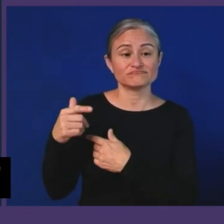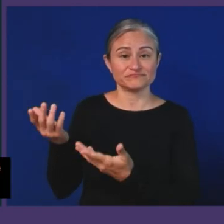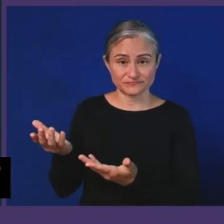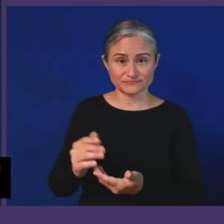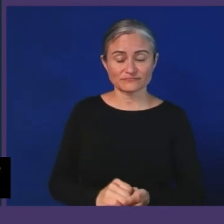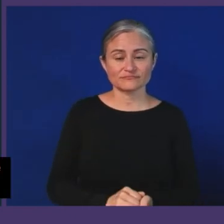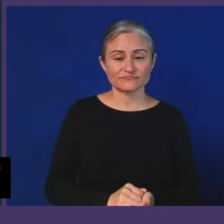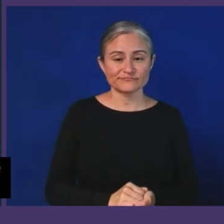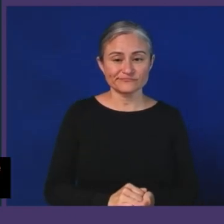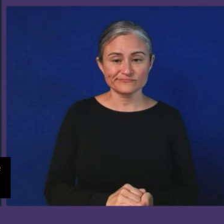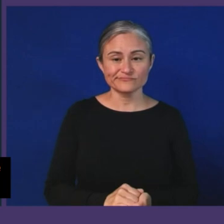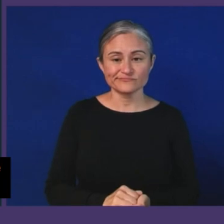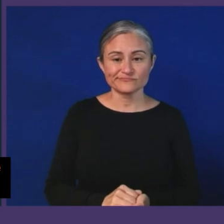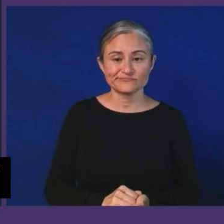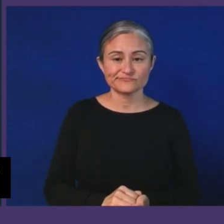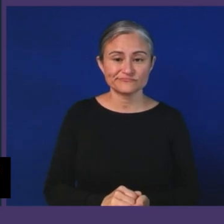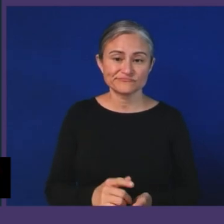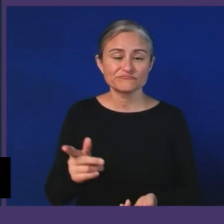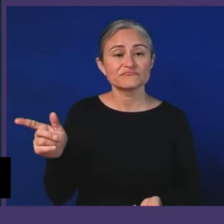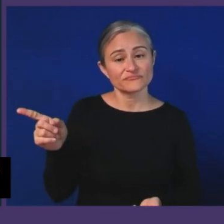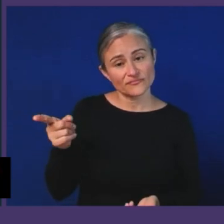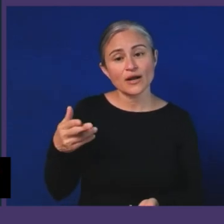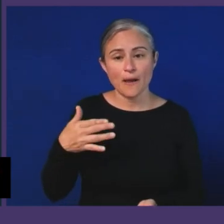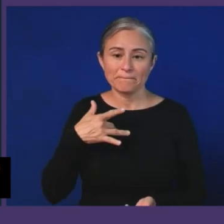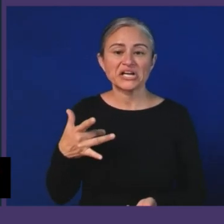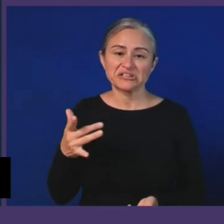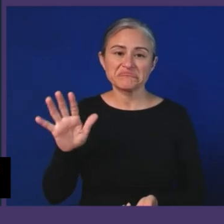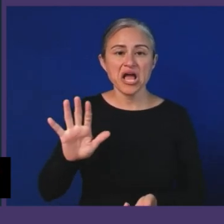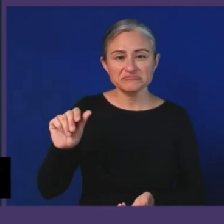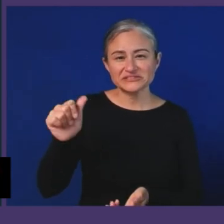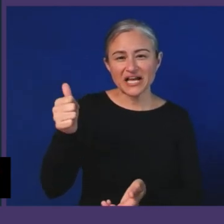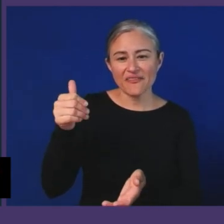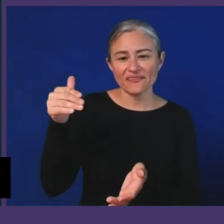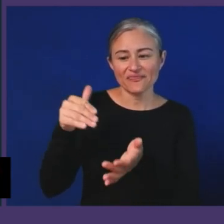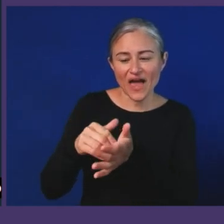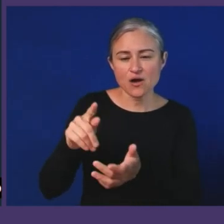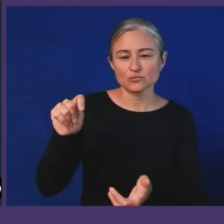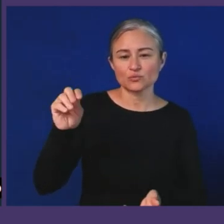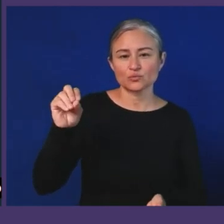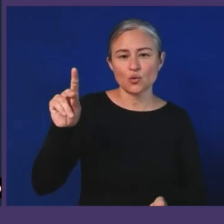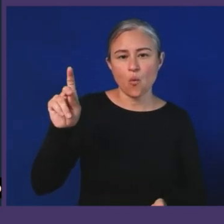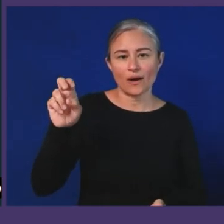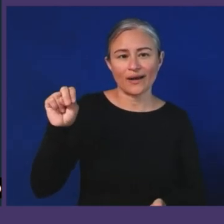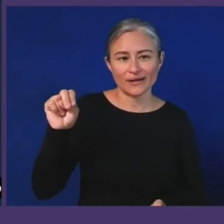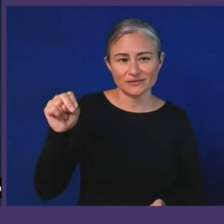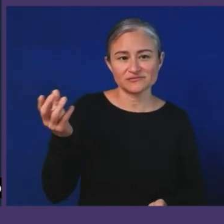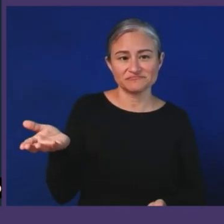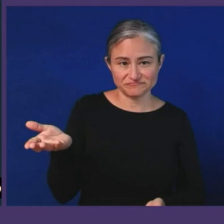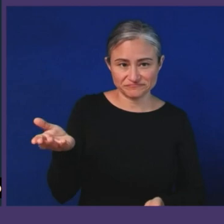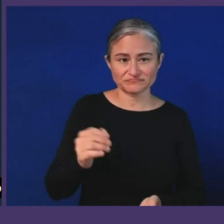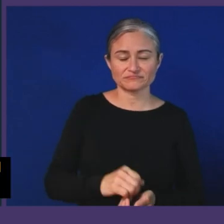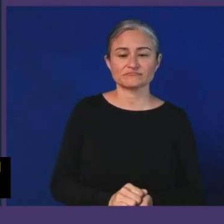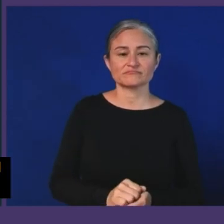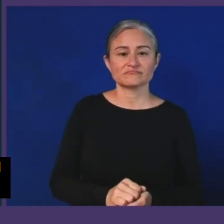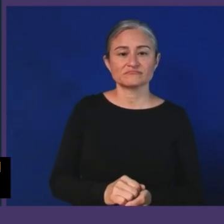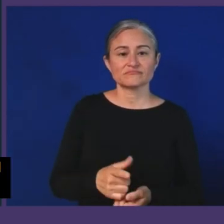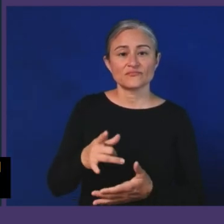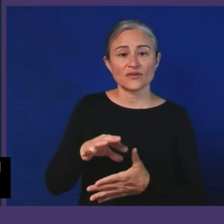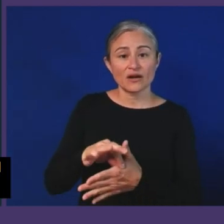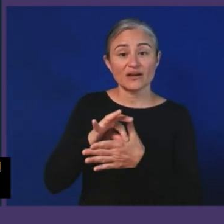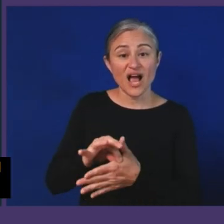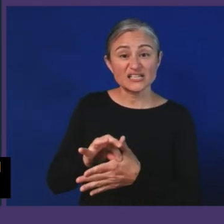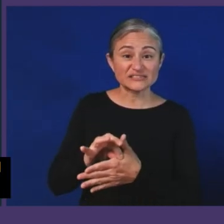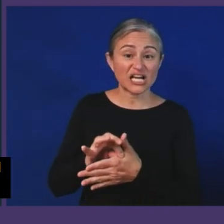tokens. The context length is usually something like 2,000, 4,000, or nowadays even 100,000. And this governs the maximum number